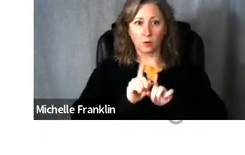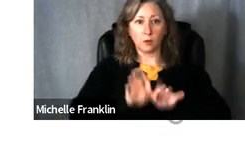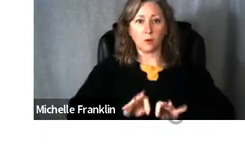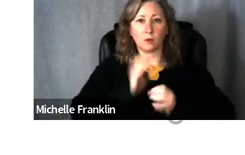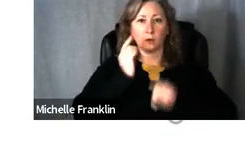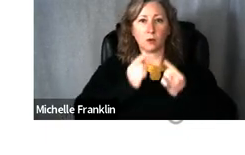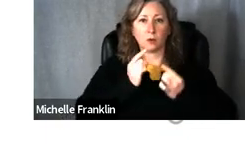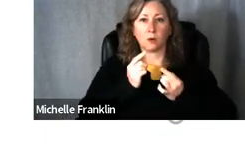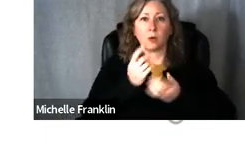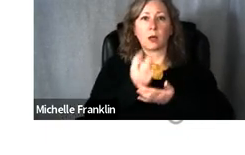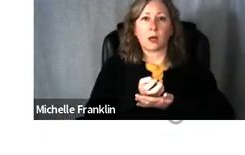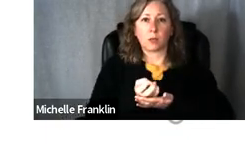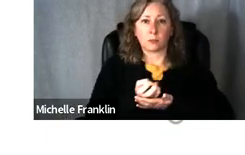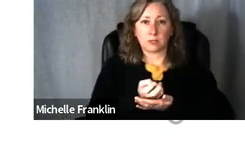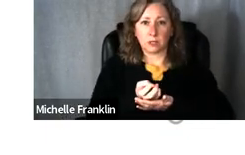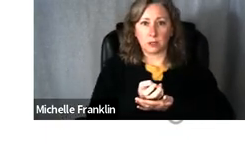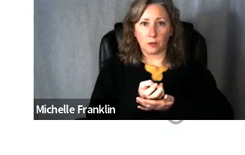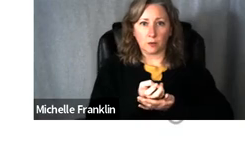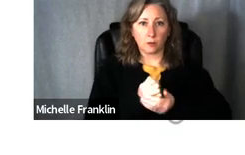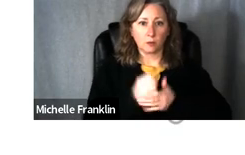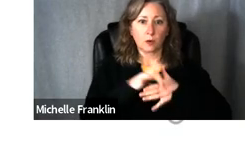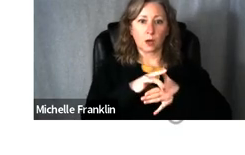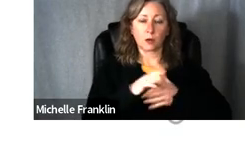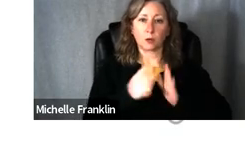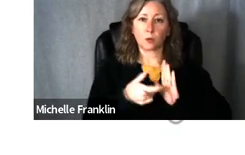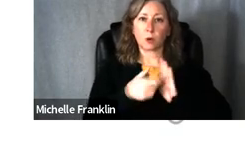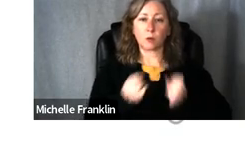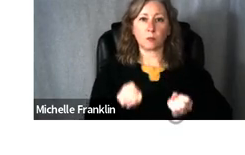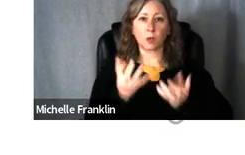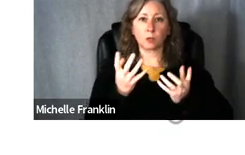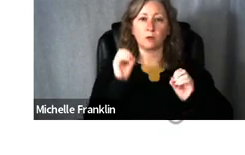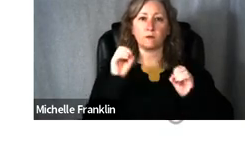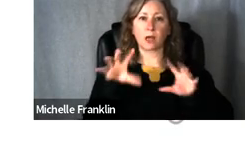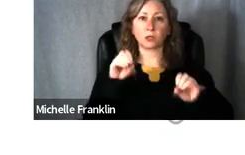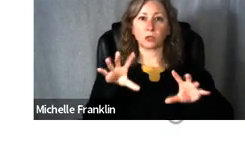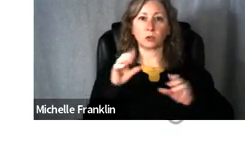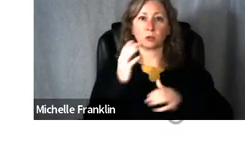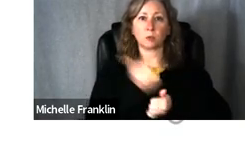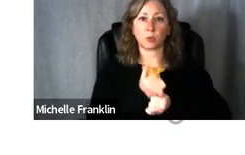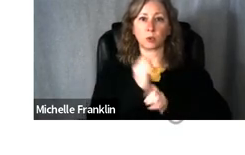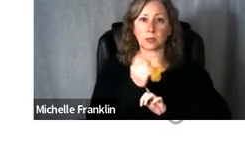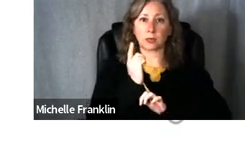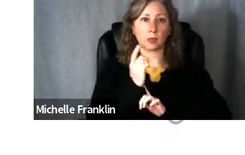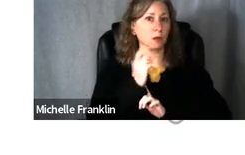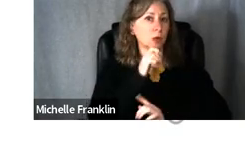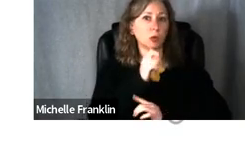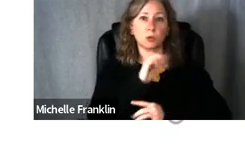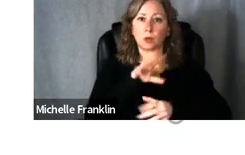like epilepsy. So content that requires multiple flashes per second should not